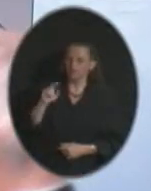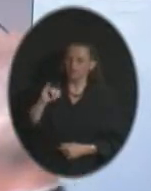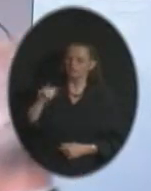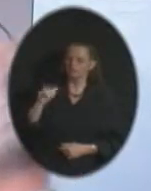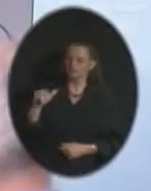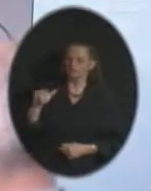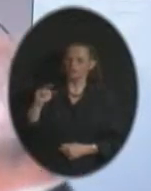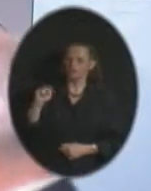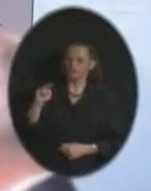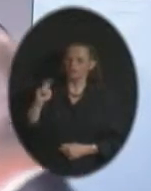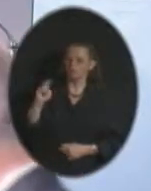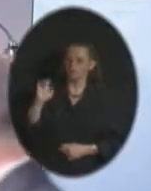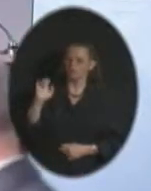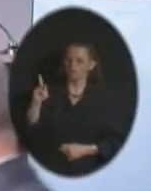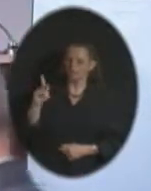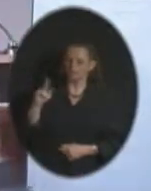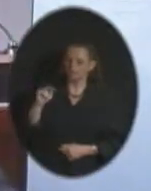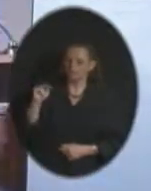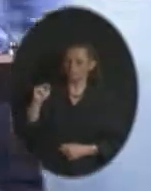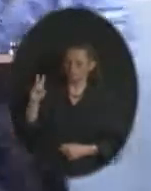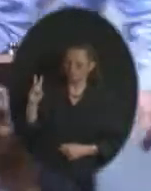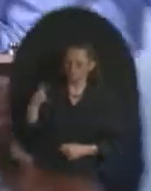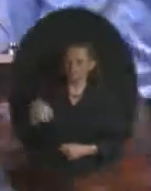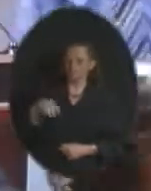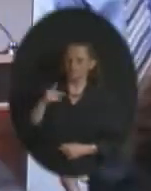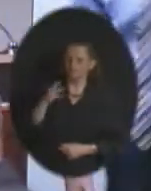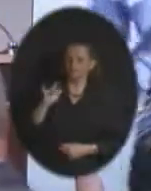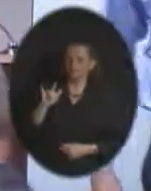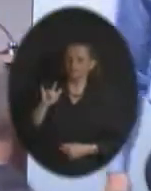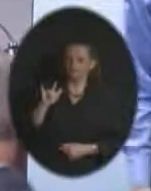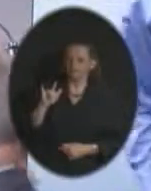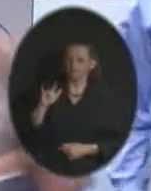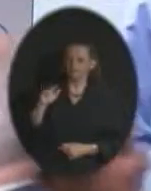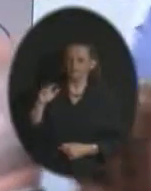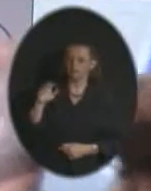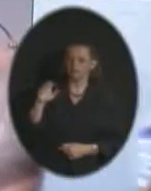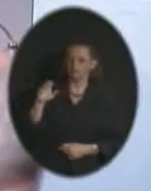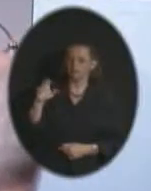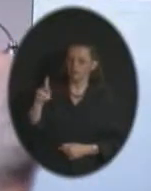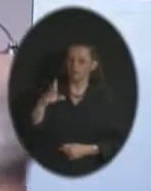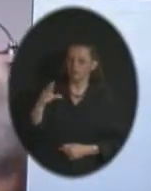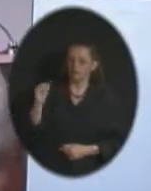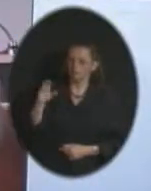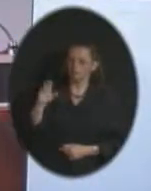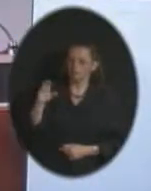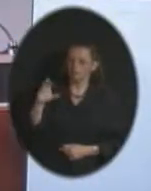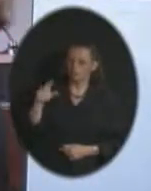Robert Kersey from Olathe South.